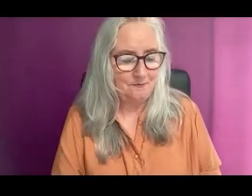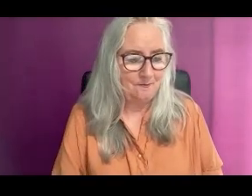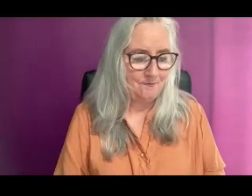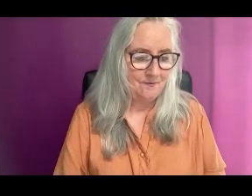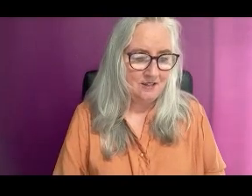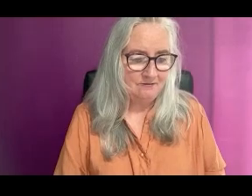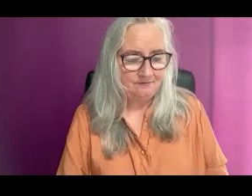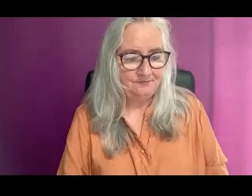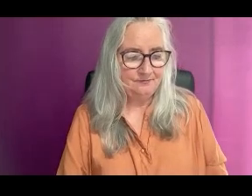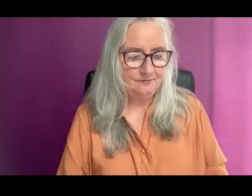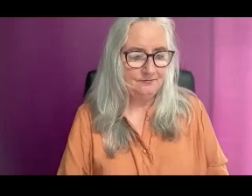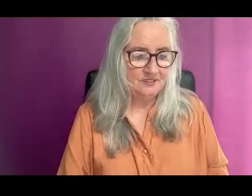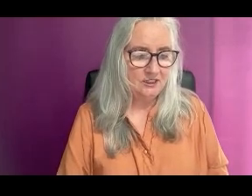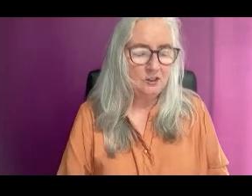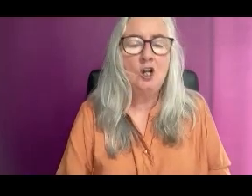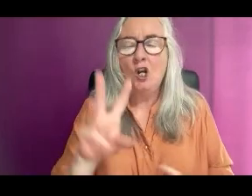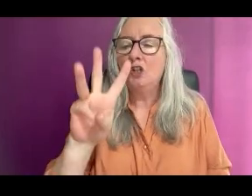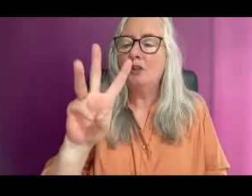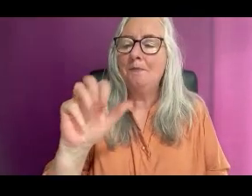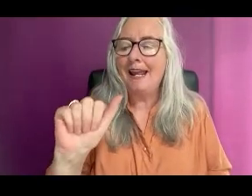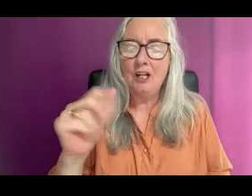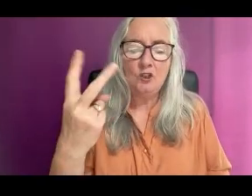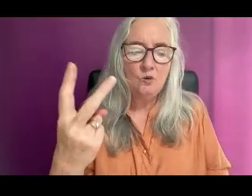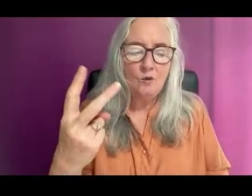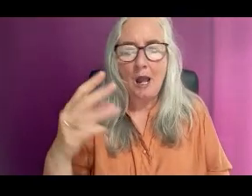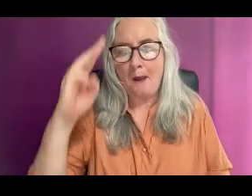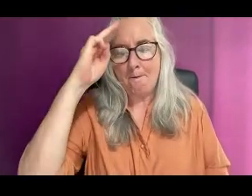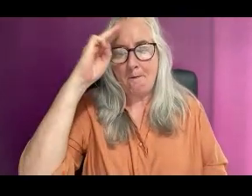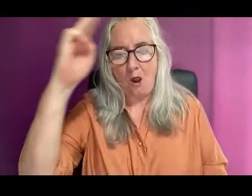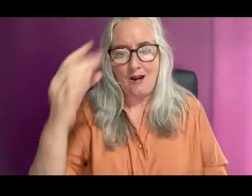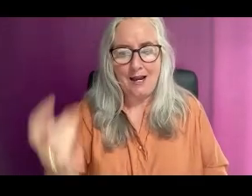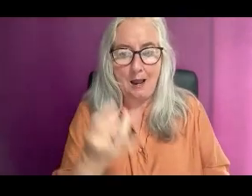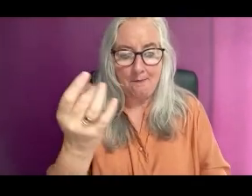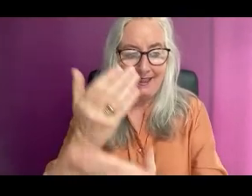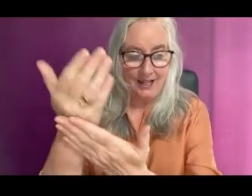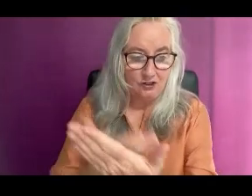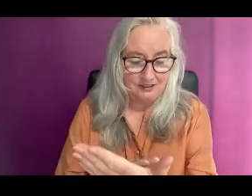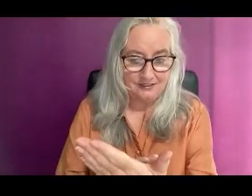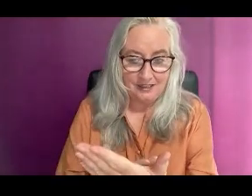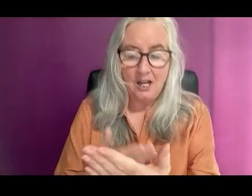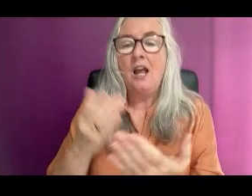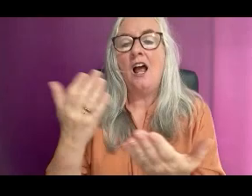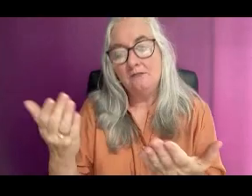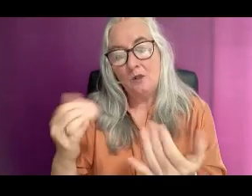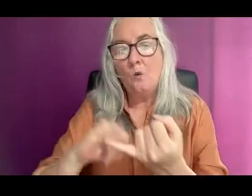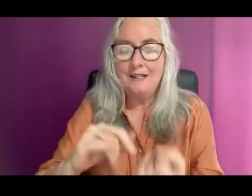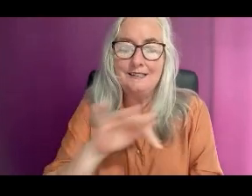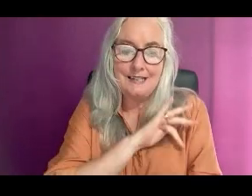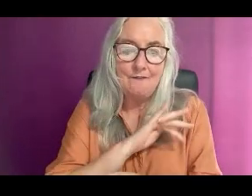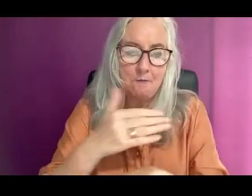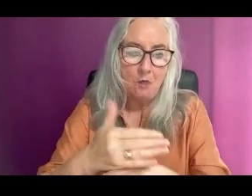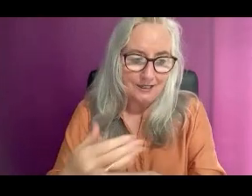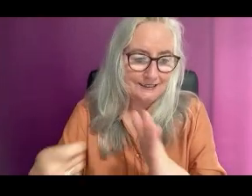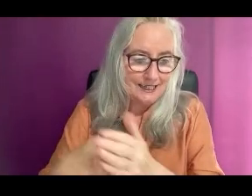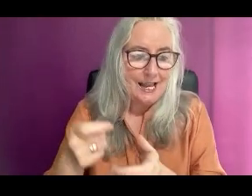The WA2 form, the employer application, this is for employers and those who are self-employed, and it's administered